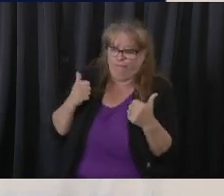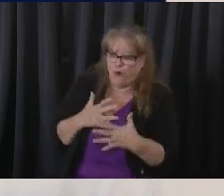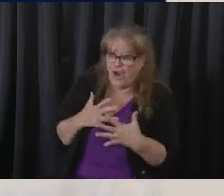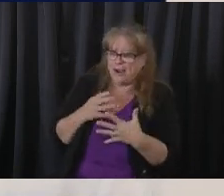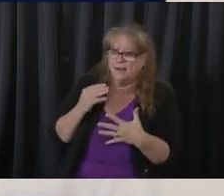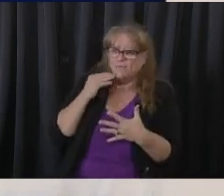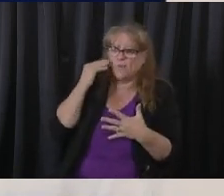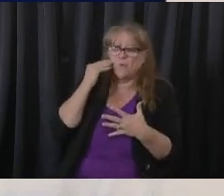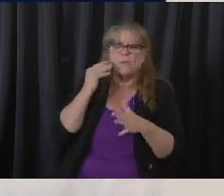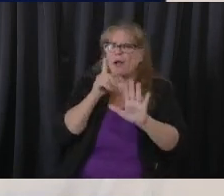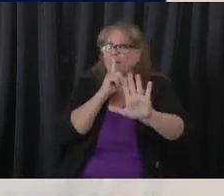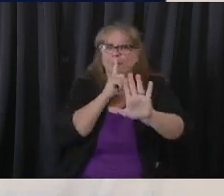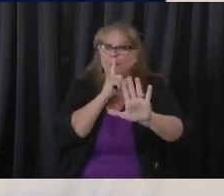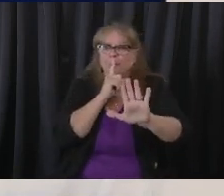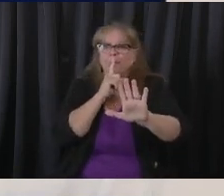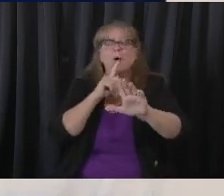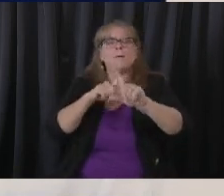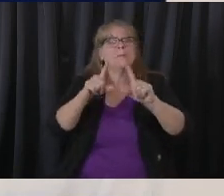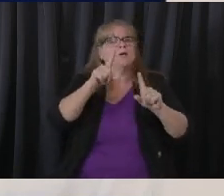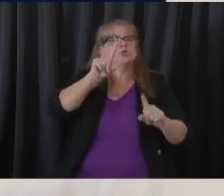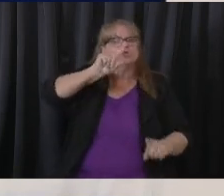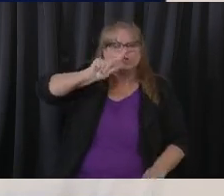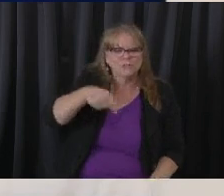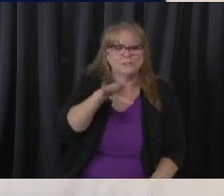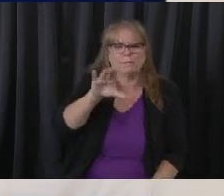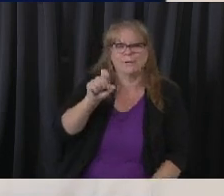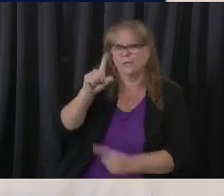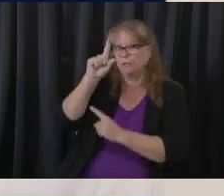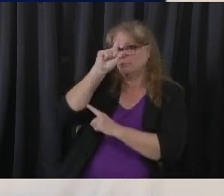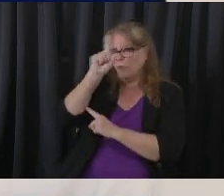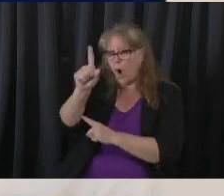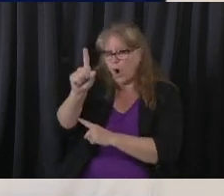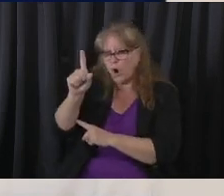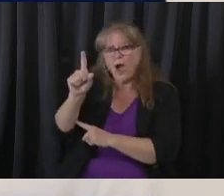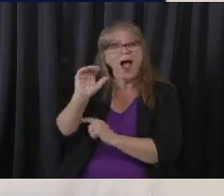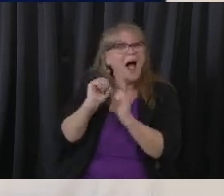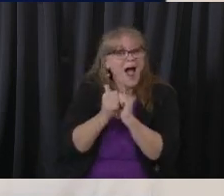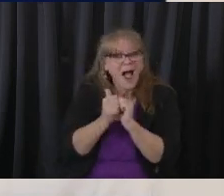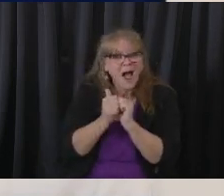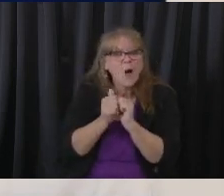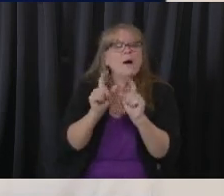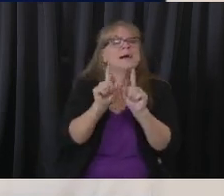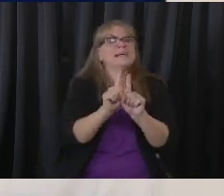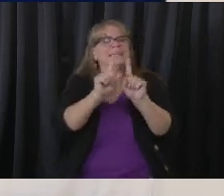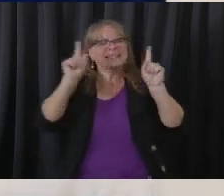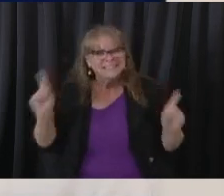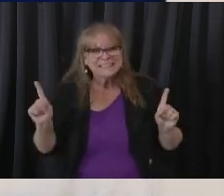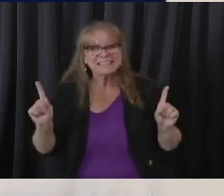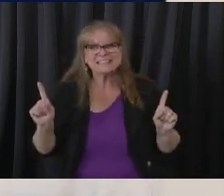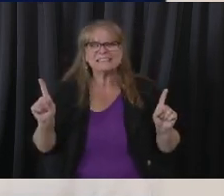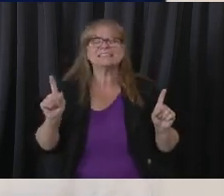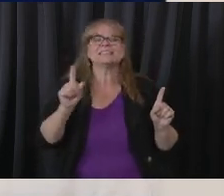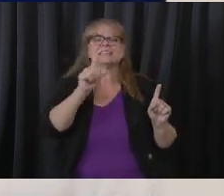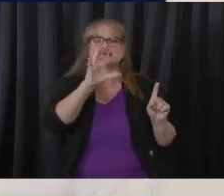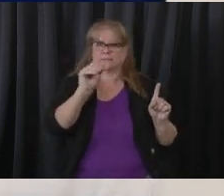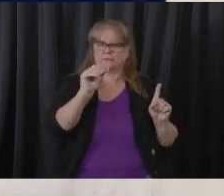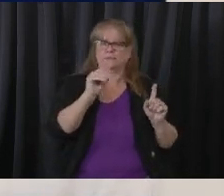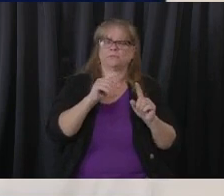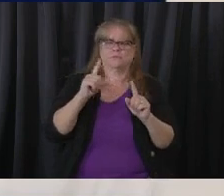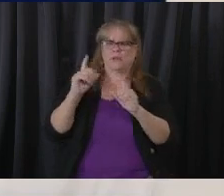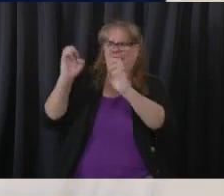what we try to model as governor. I'm out, I'm talking to people. We're always trying to do it in a safe way, outside where possible. Like every